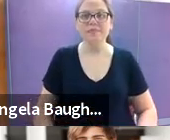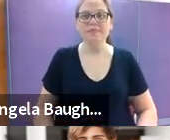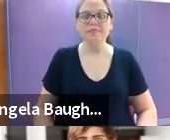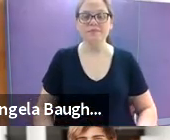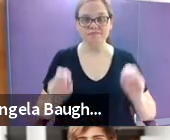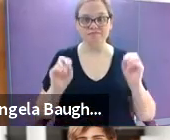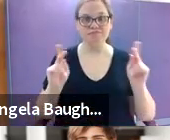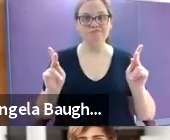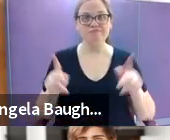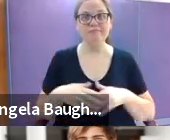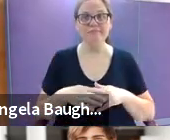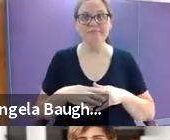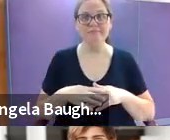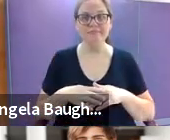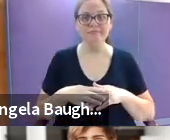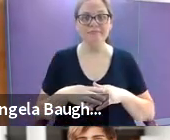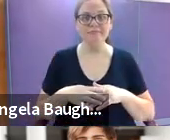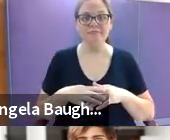Okay, well,